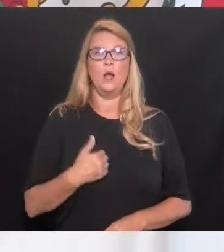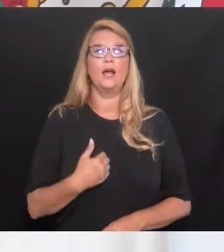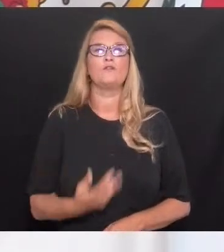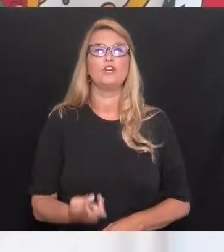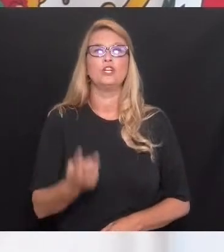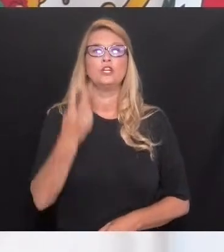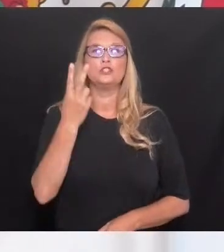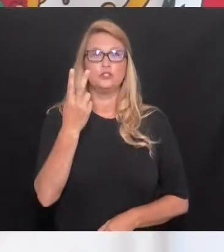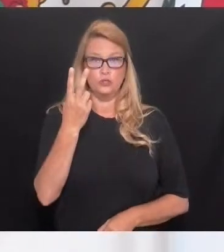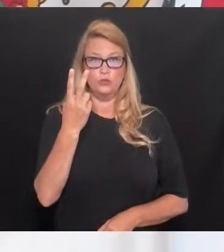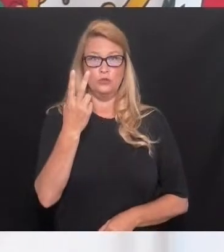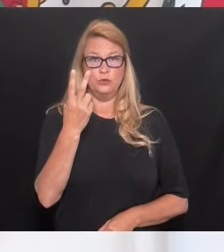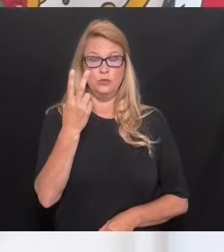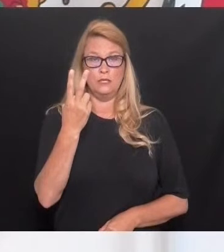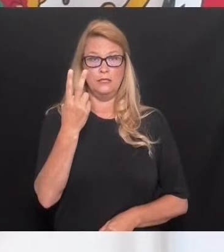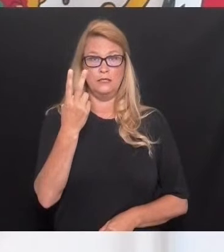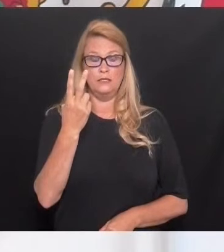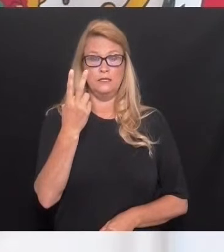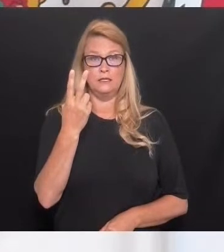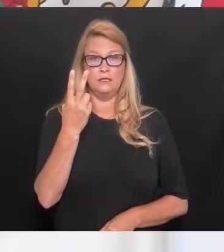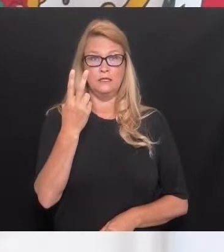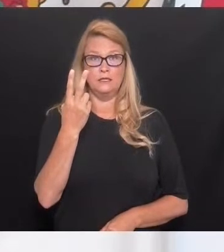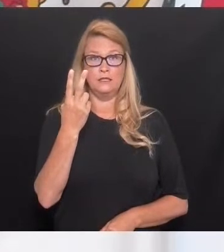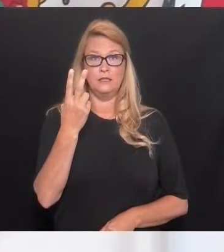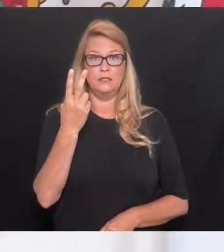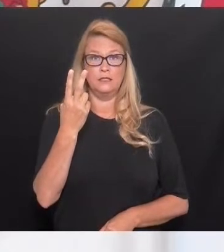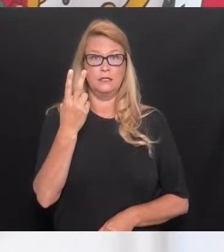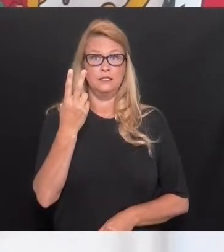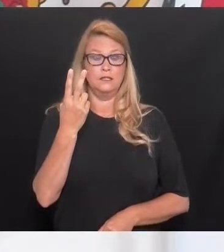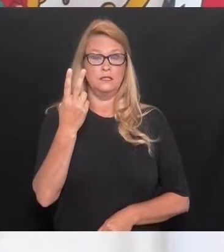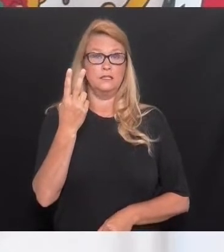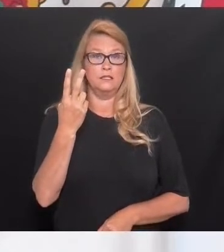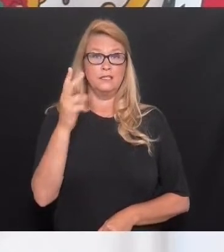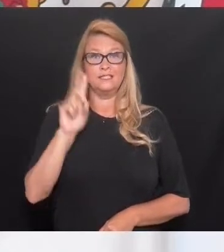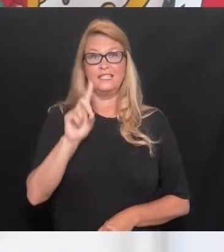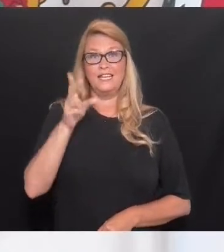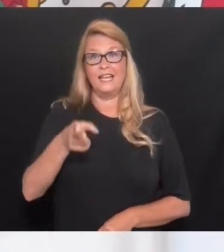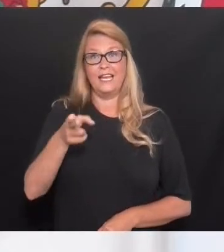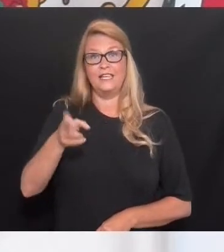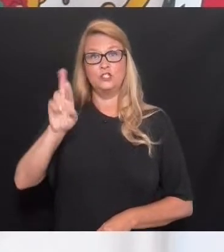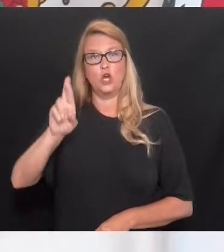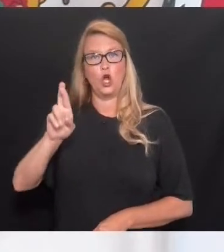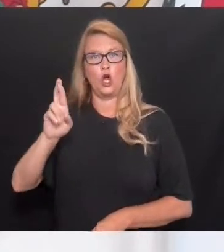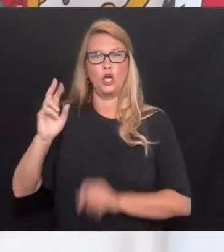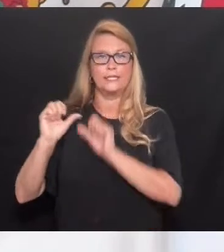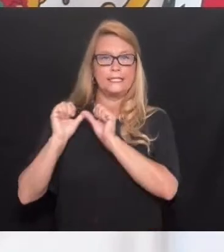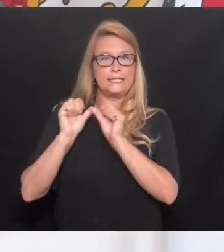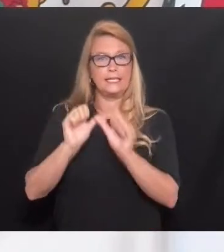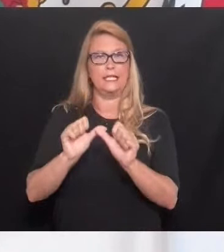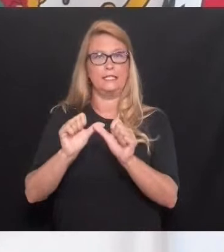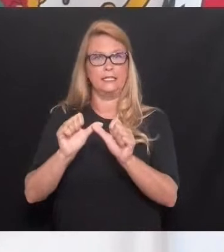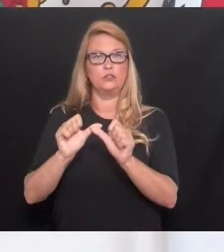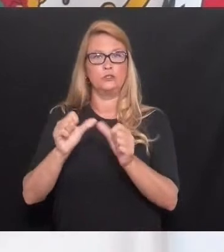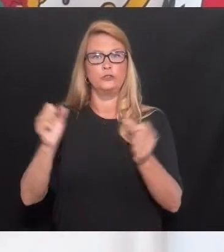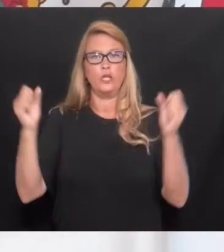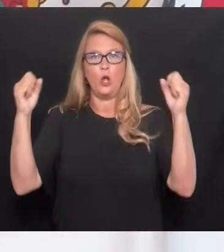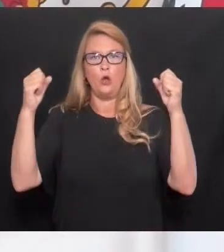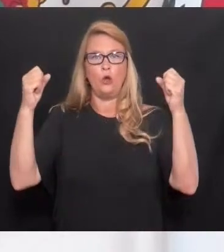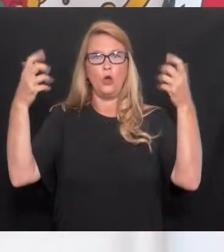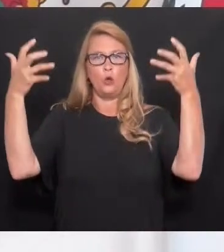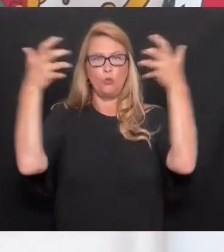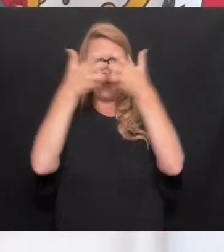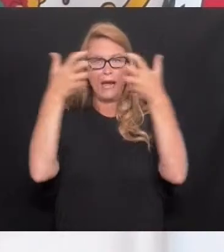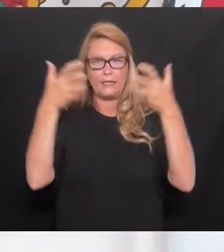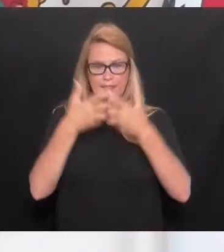two that have, you know, the results, you know, as DHH continues to reconcile and clean